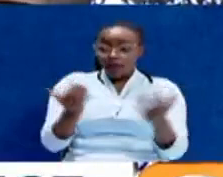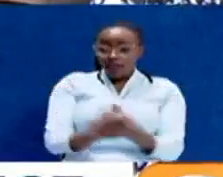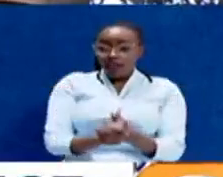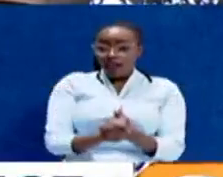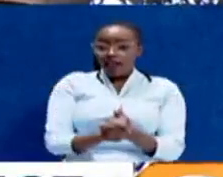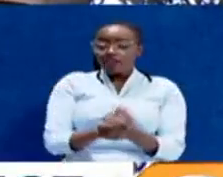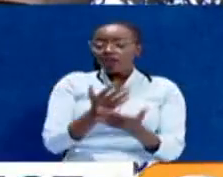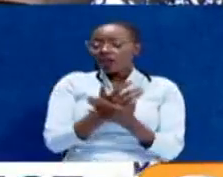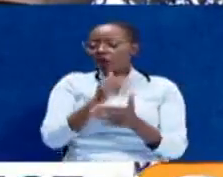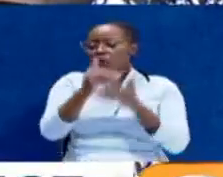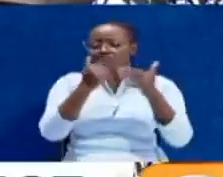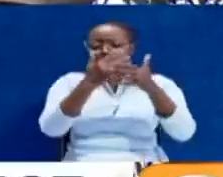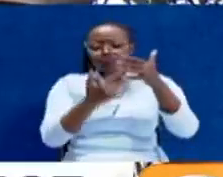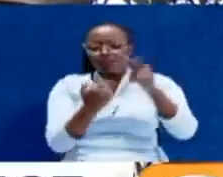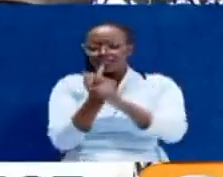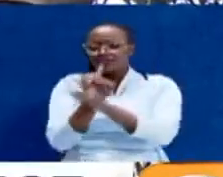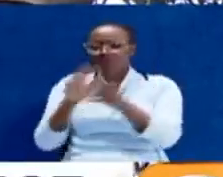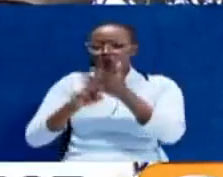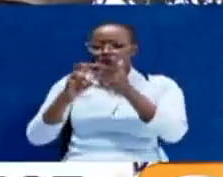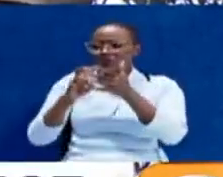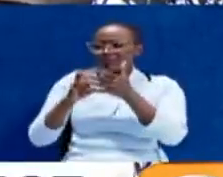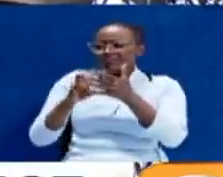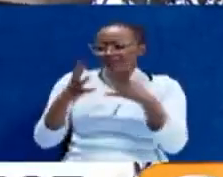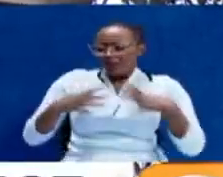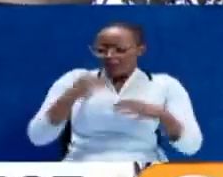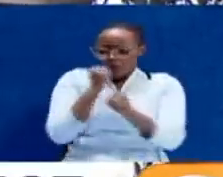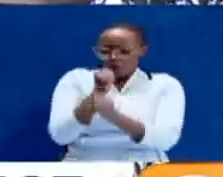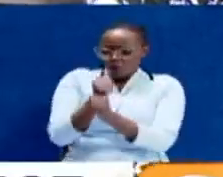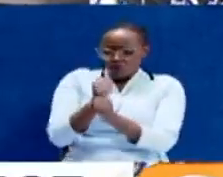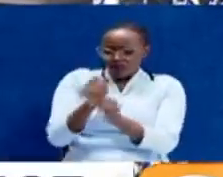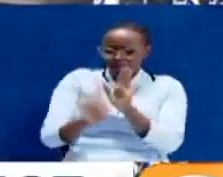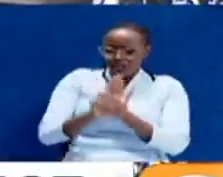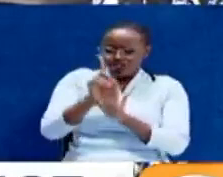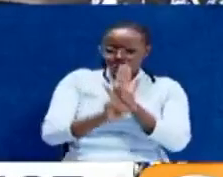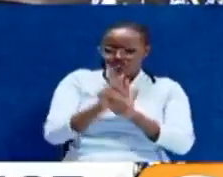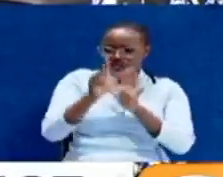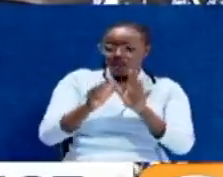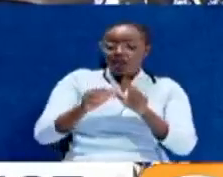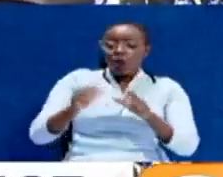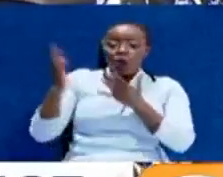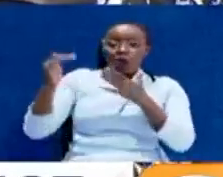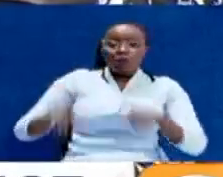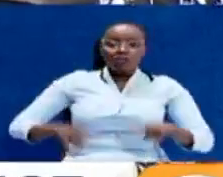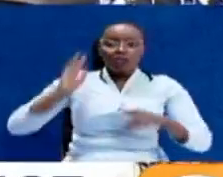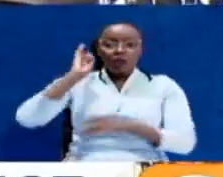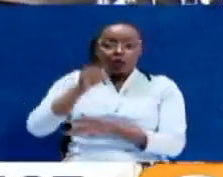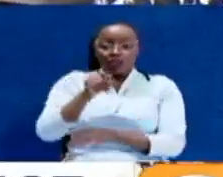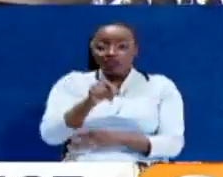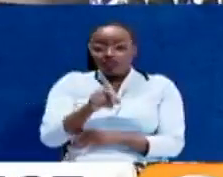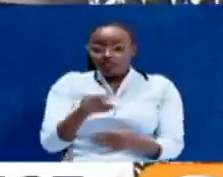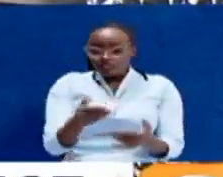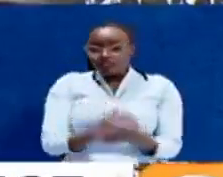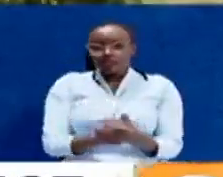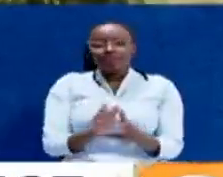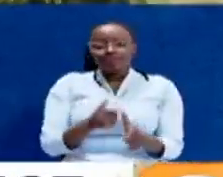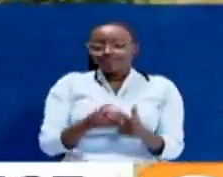then the contractors and all those other people who keep, you know, hoping that they will survive through that kind of navigation,